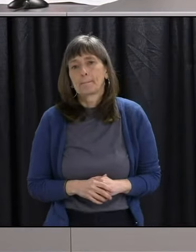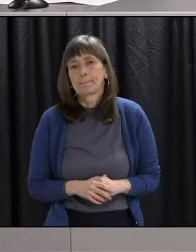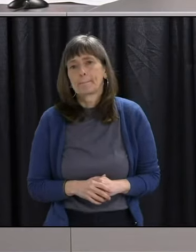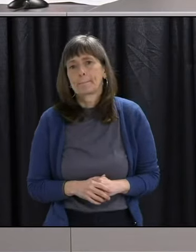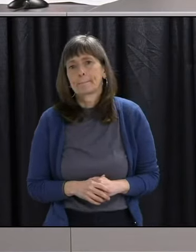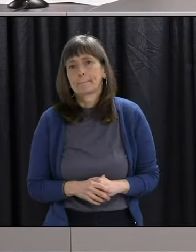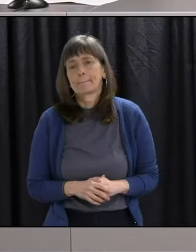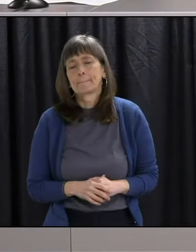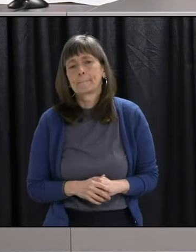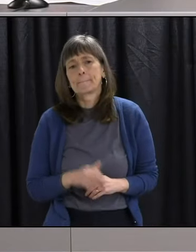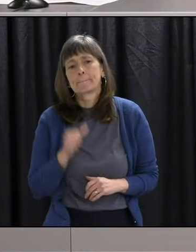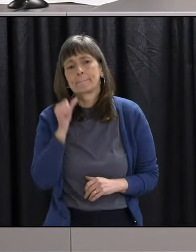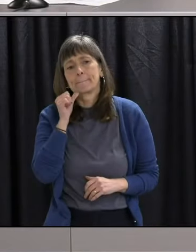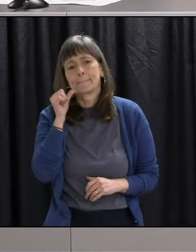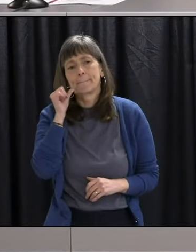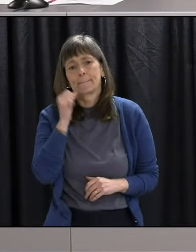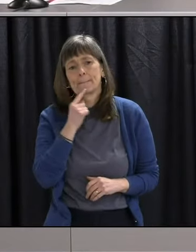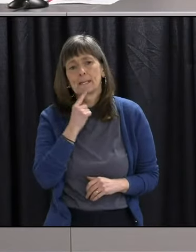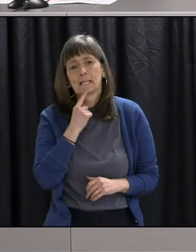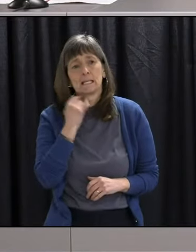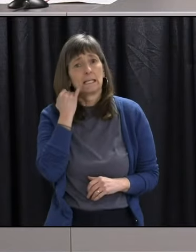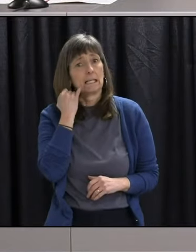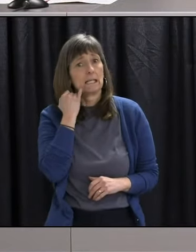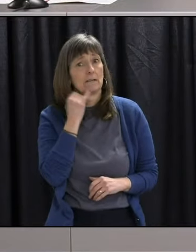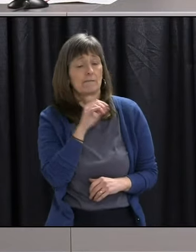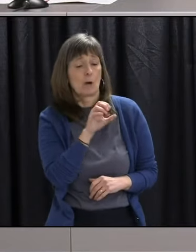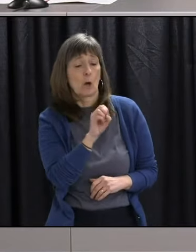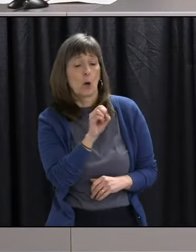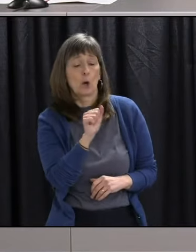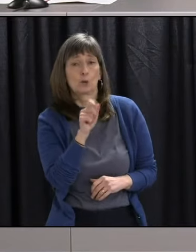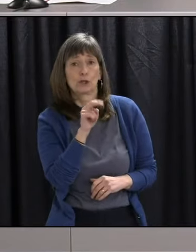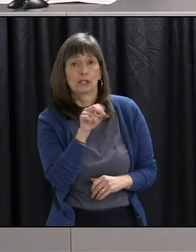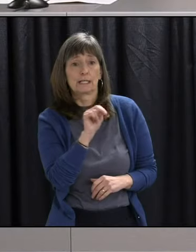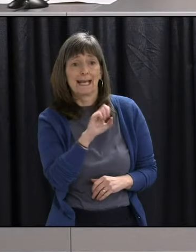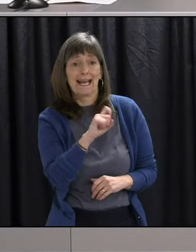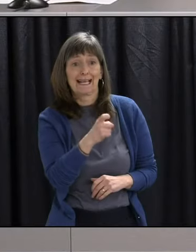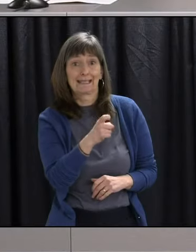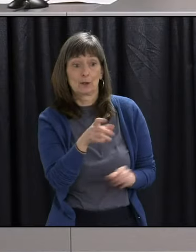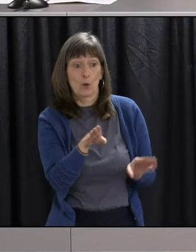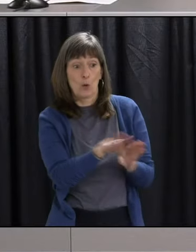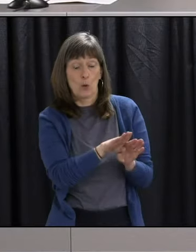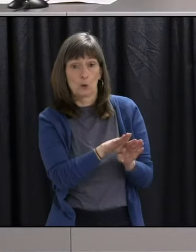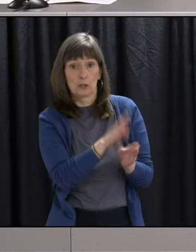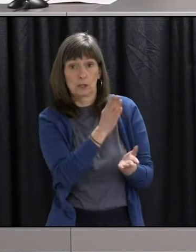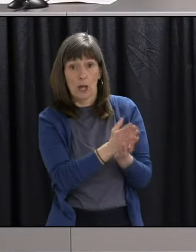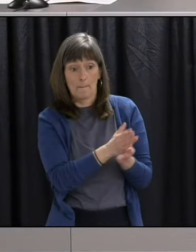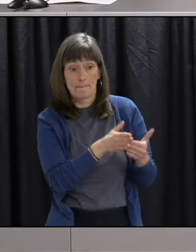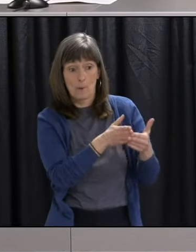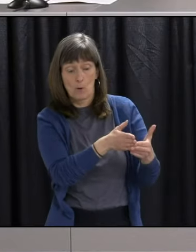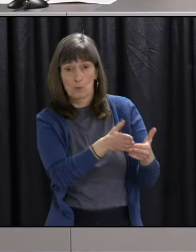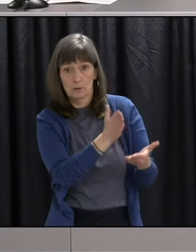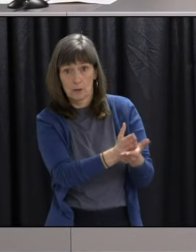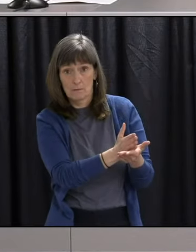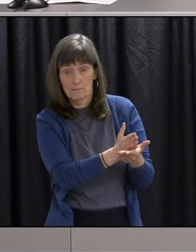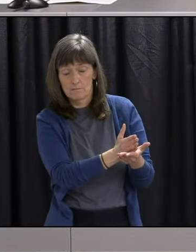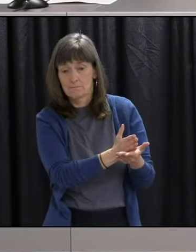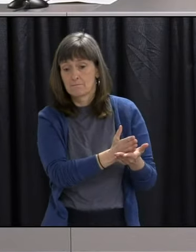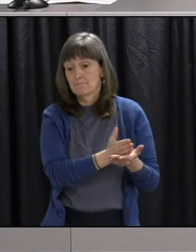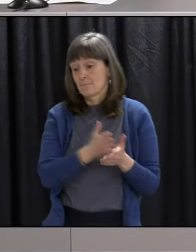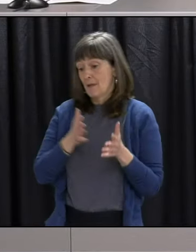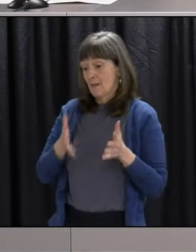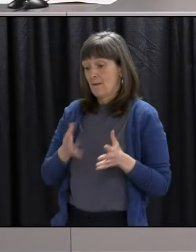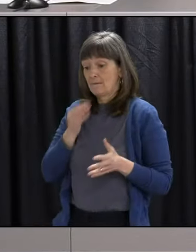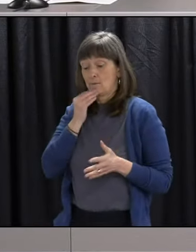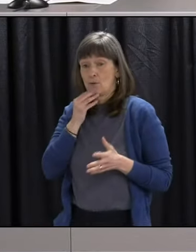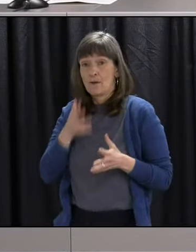Yesterday you said if OceanX shuts down, we only have 5 days' worth of food. If you look at the statistics, 90% of the perishables that we receive